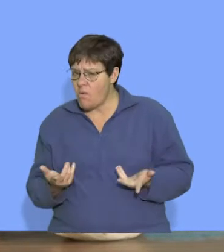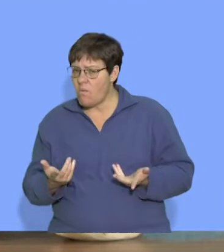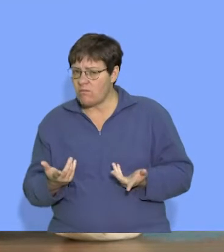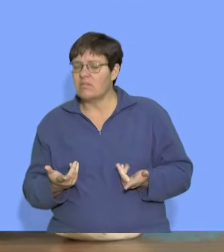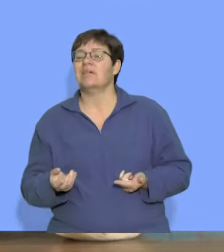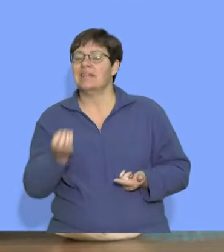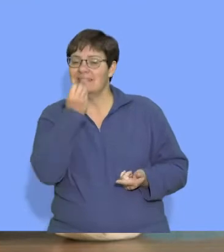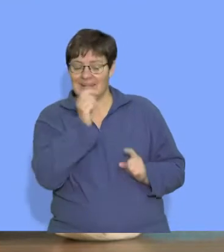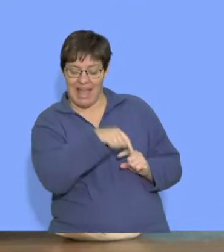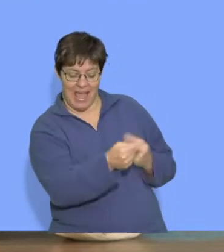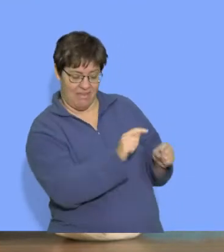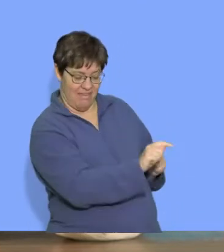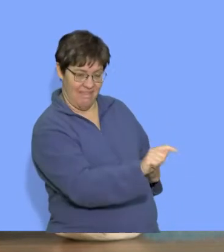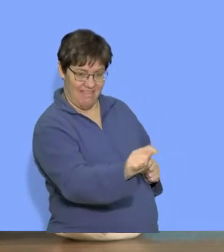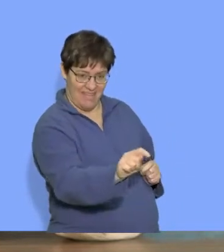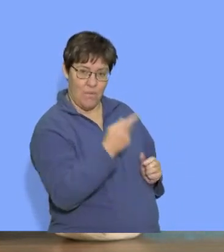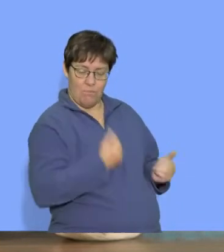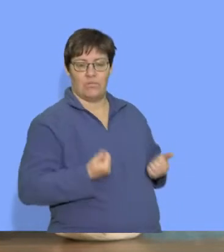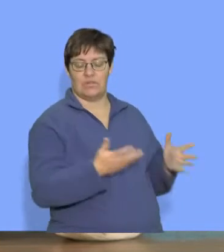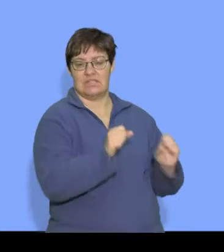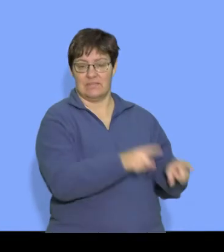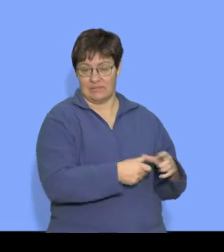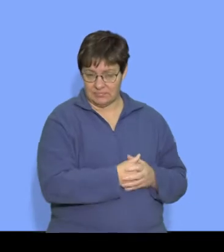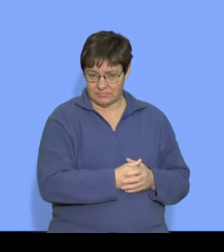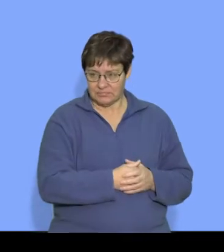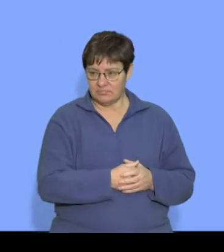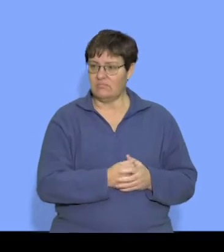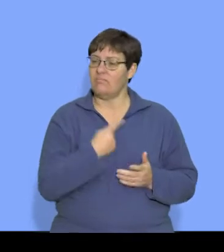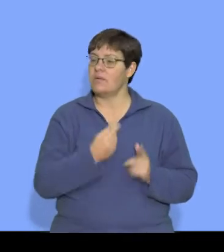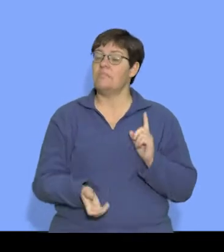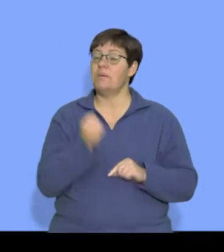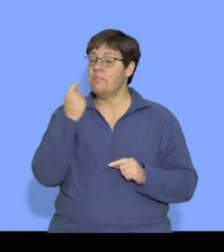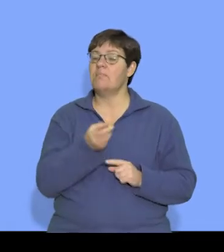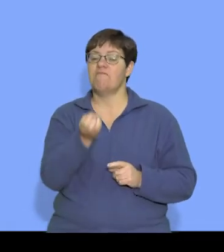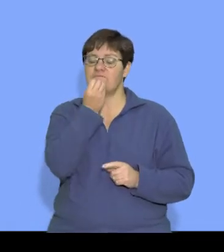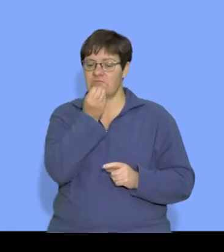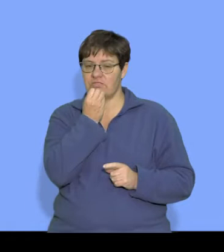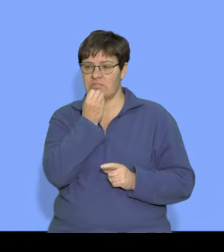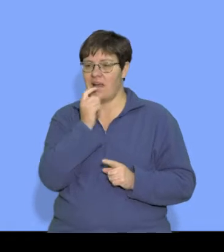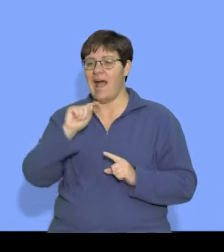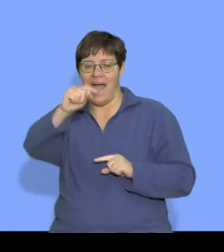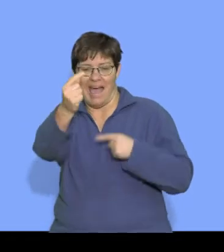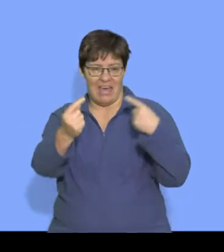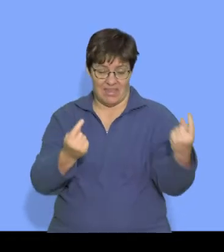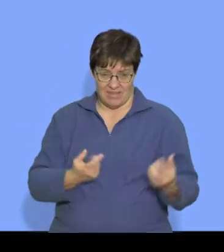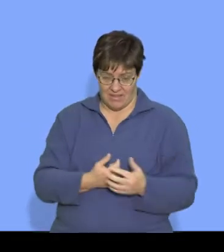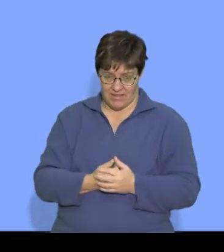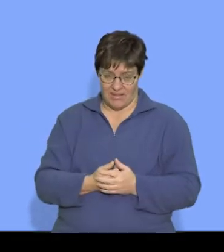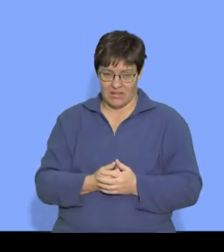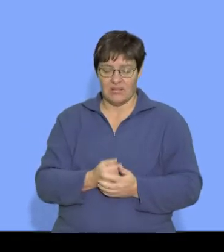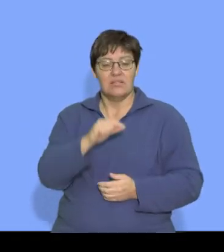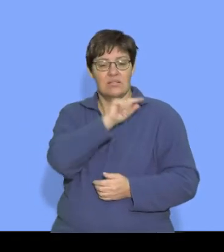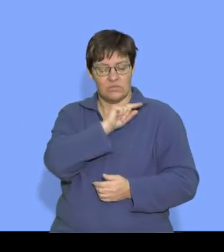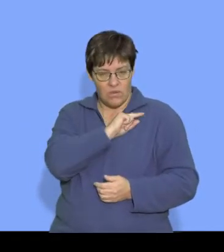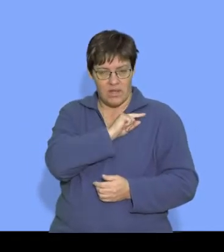obviously consume other producers. So instead, they get their food by consuming other organisms, which